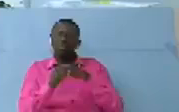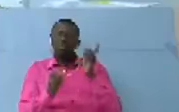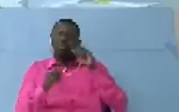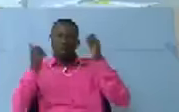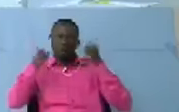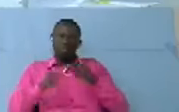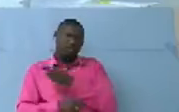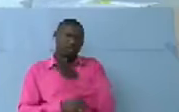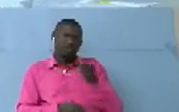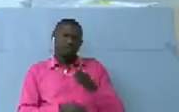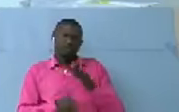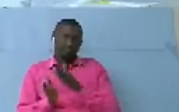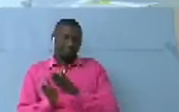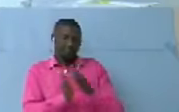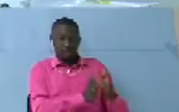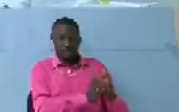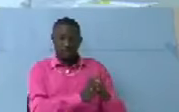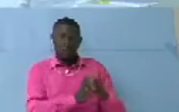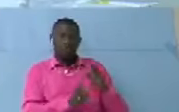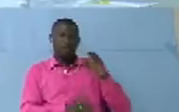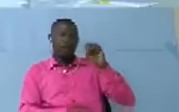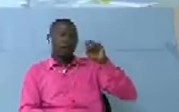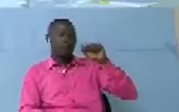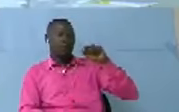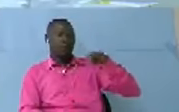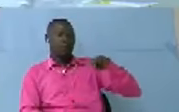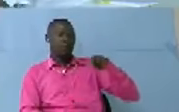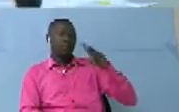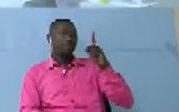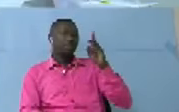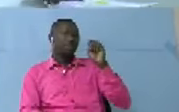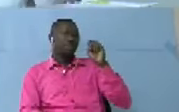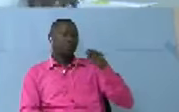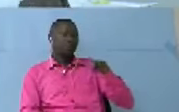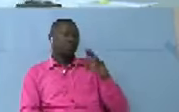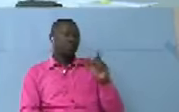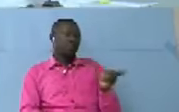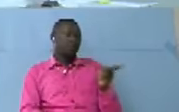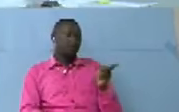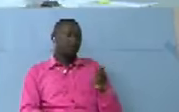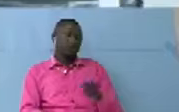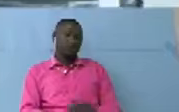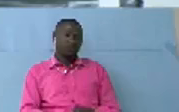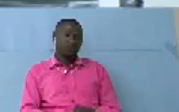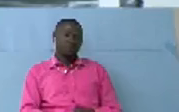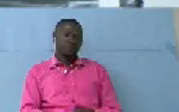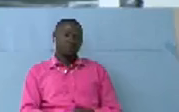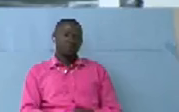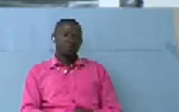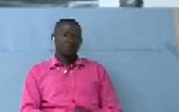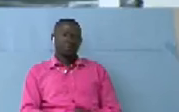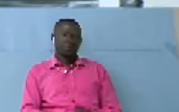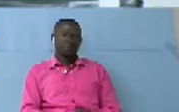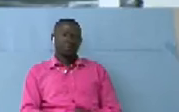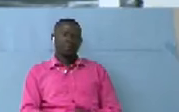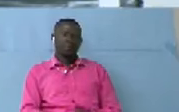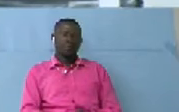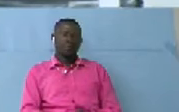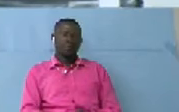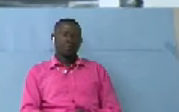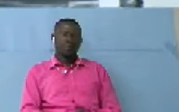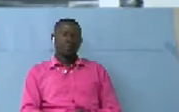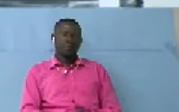wala tumu excluding Sunday. So Sunday dabo moje. Ha no kafu bayo mo la ba wur kam bahama ka